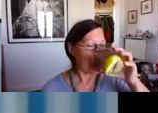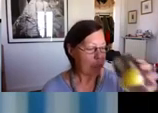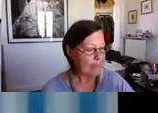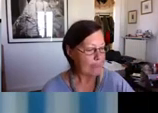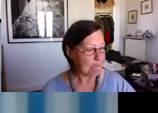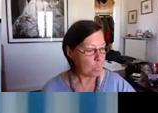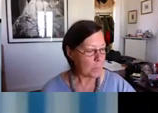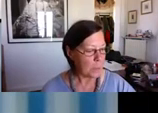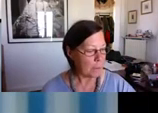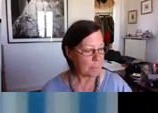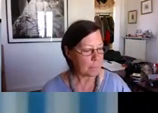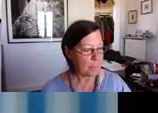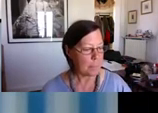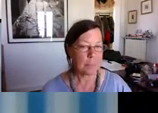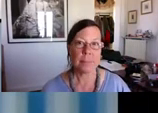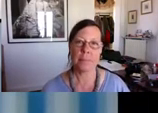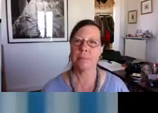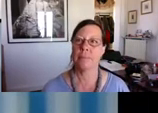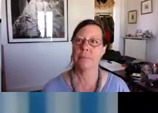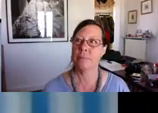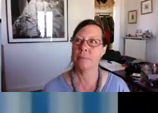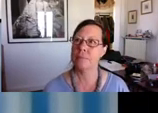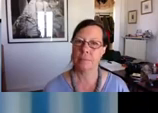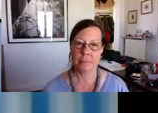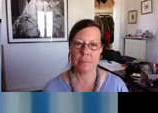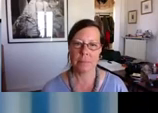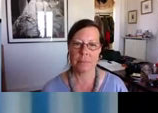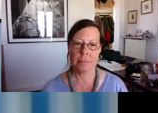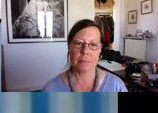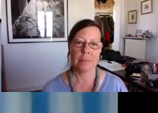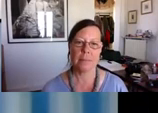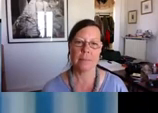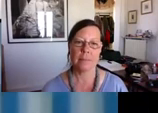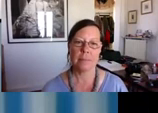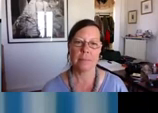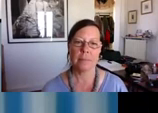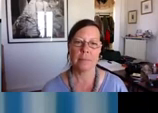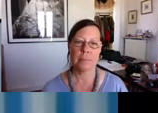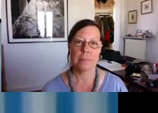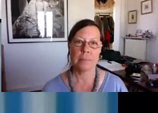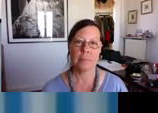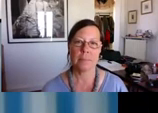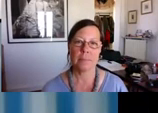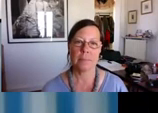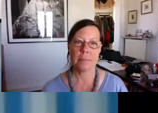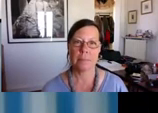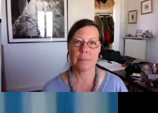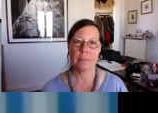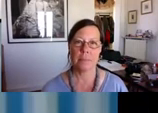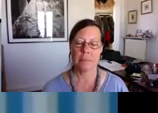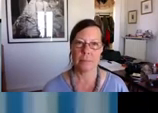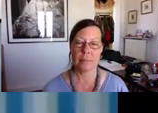minute, 1 minute. And is there a way we can do something like that by injection